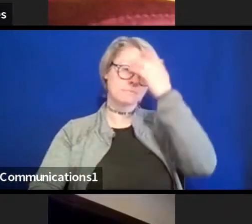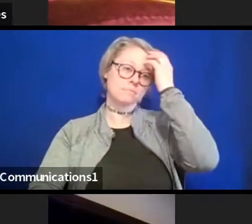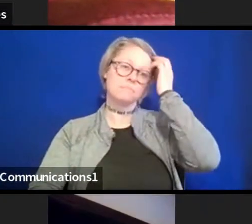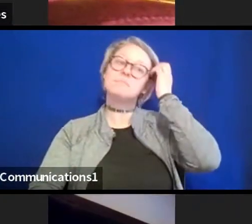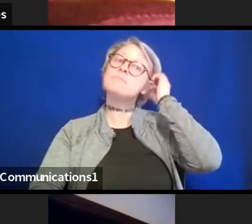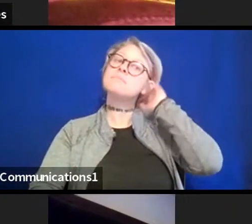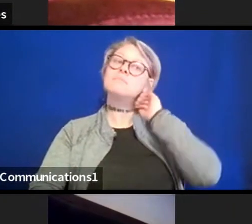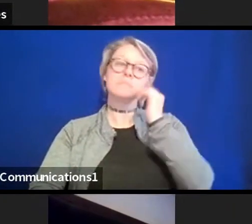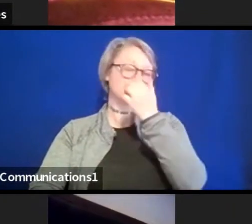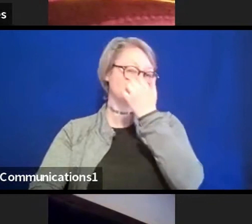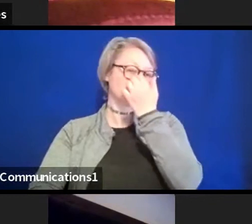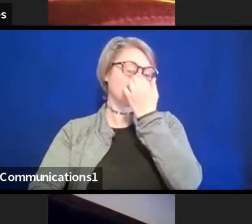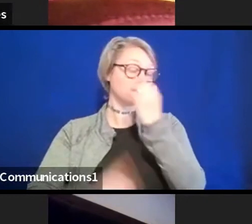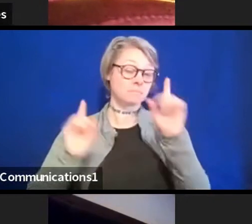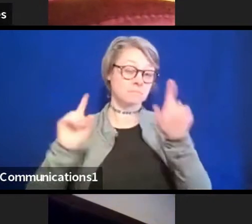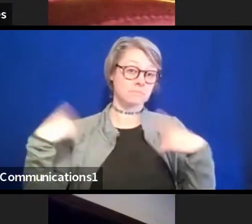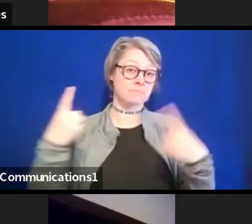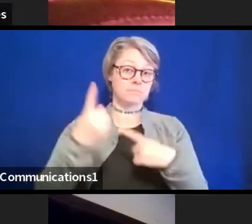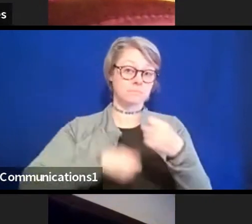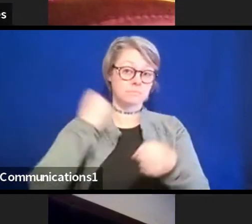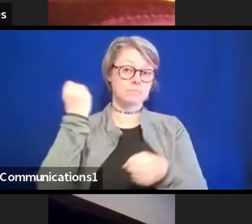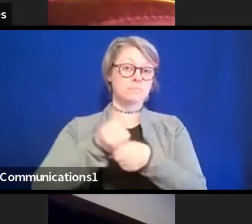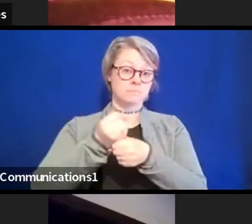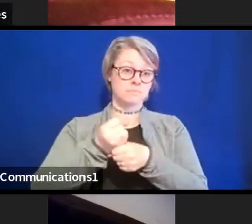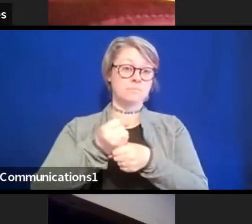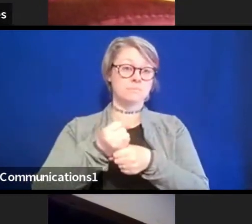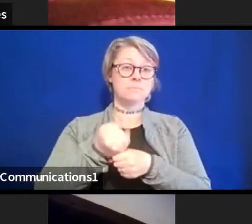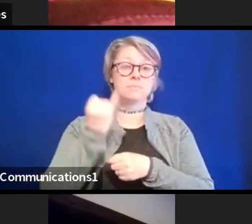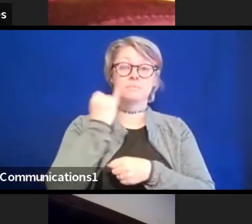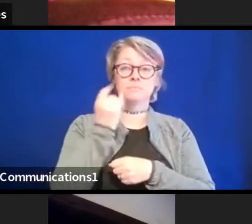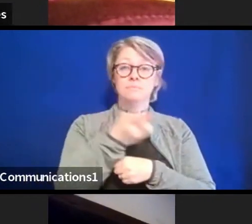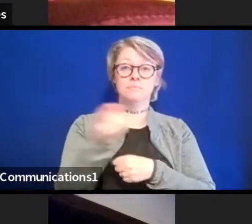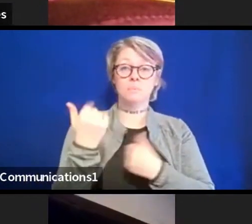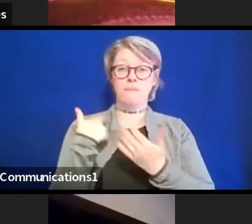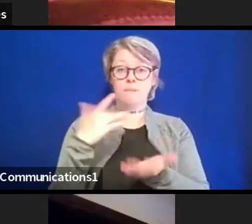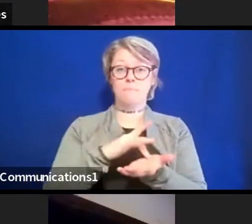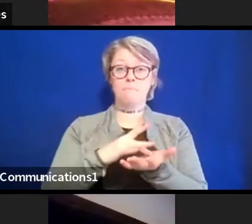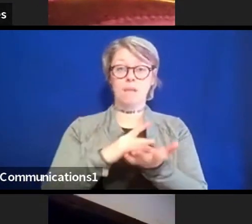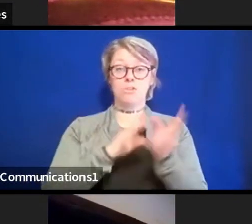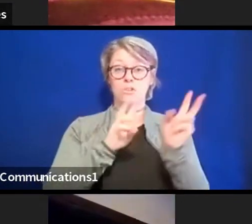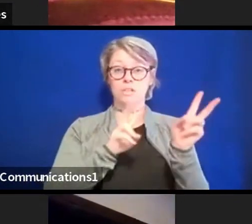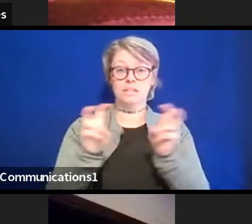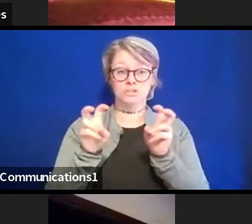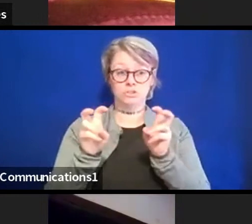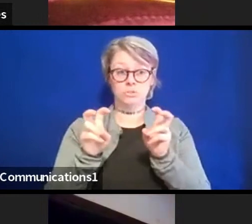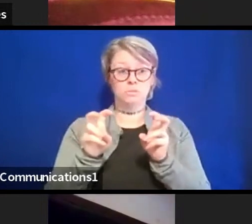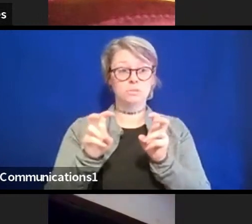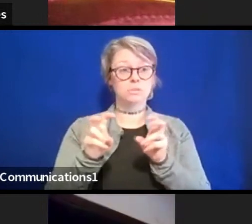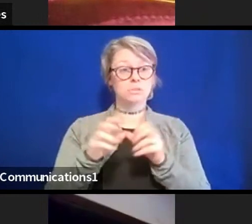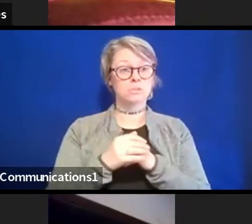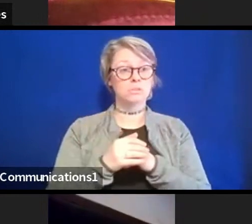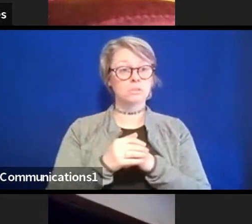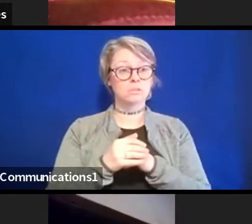Now, for the past year, if you have a medical condition, and remember, that